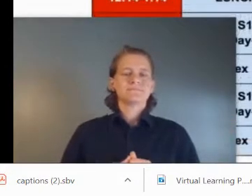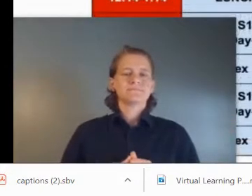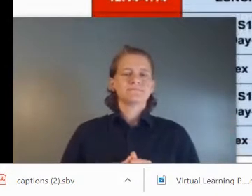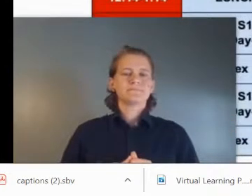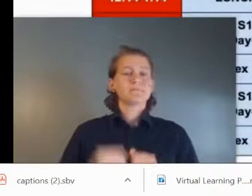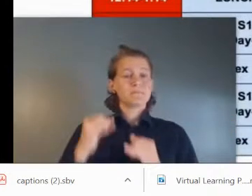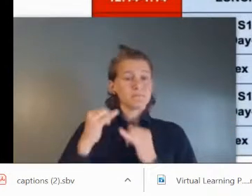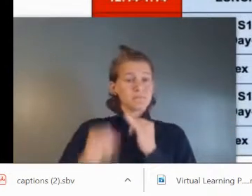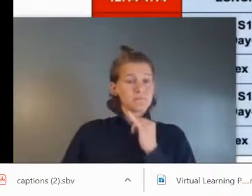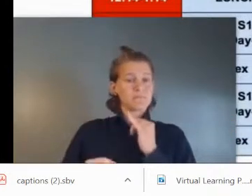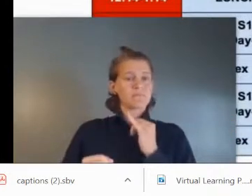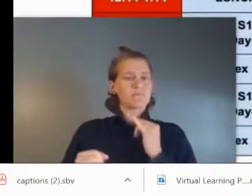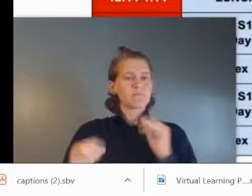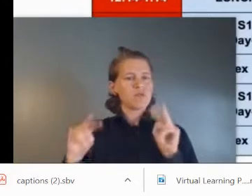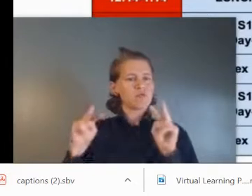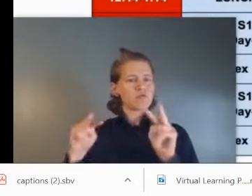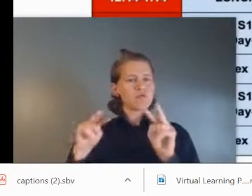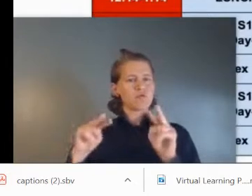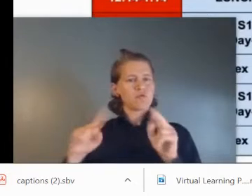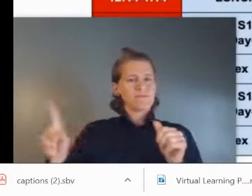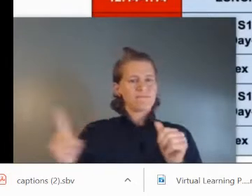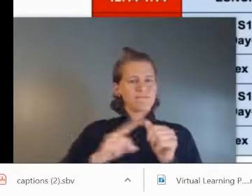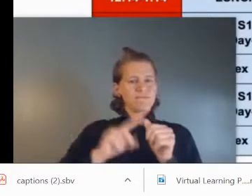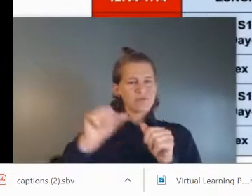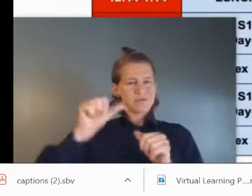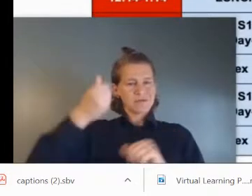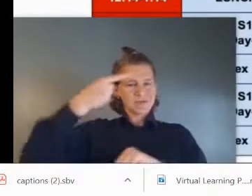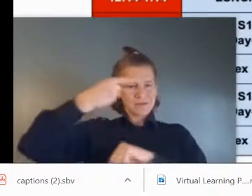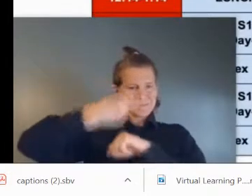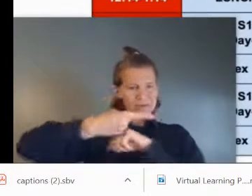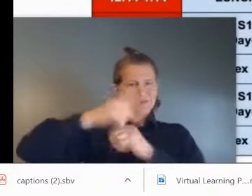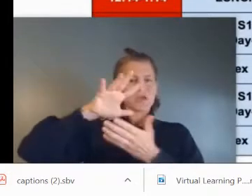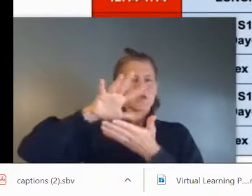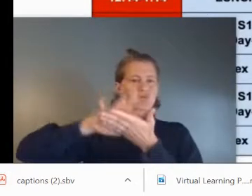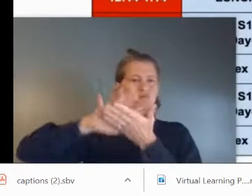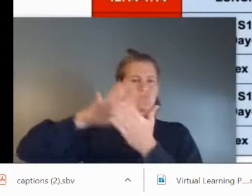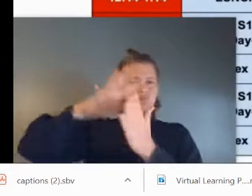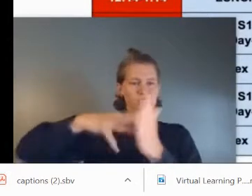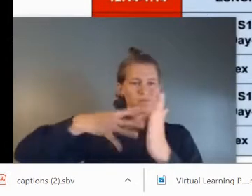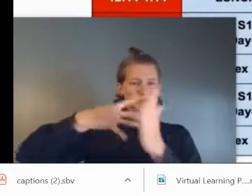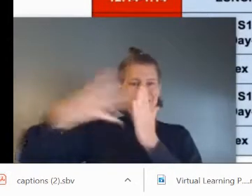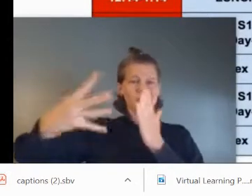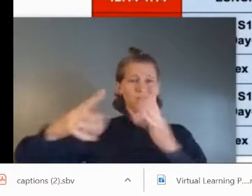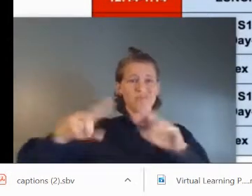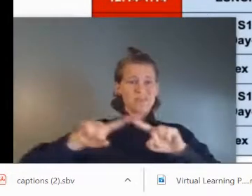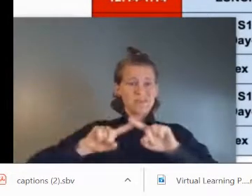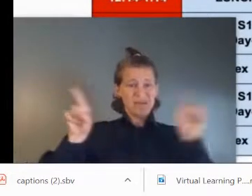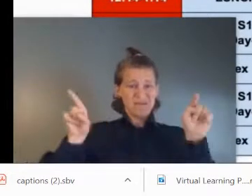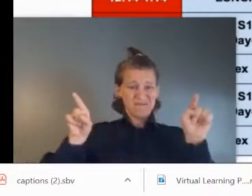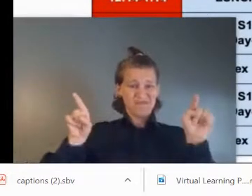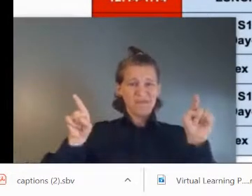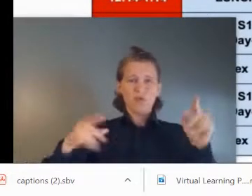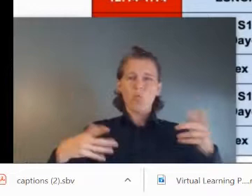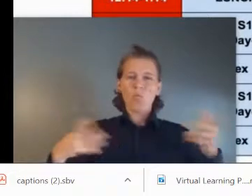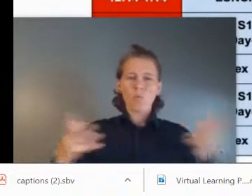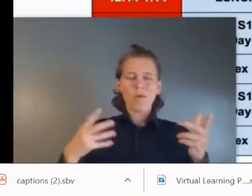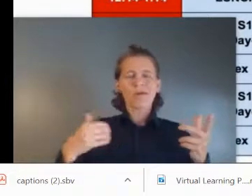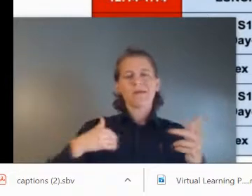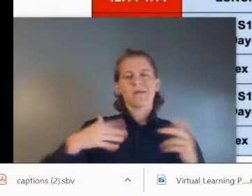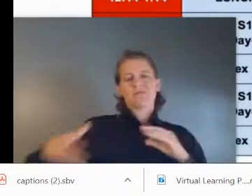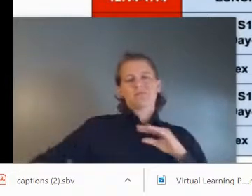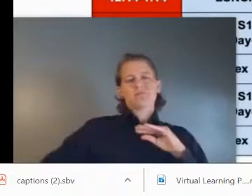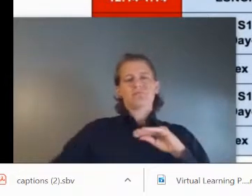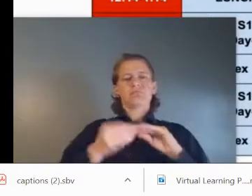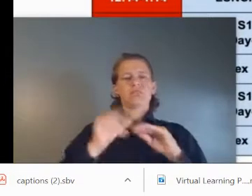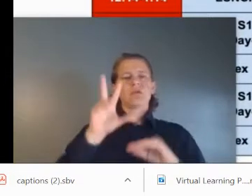Finally, let's take a look at the first 10 days of school schedule. The only difference in this schedule includes the addition of a 30-minute